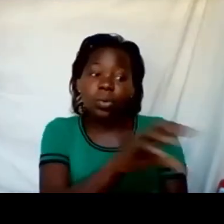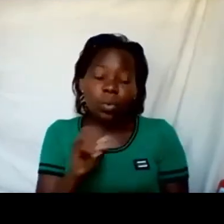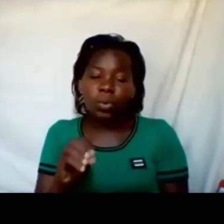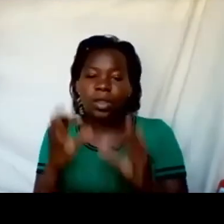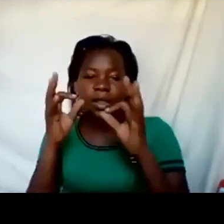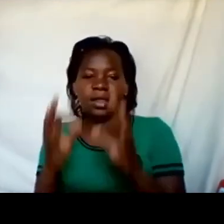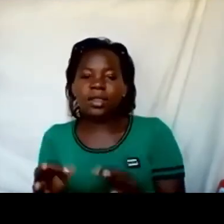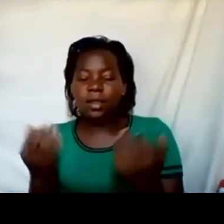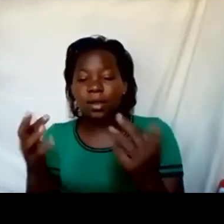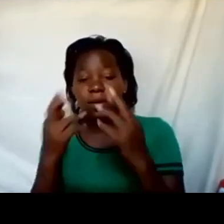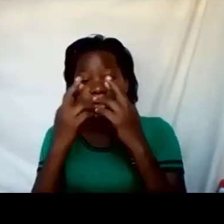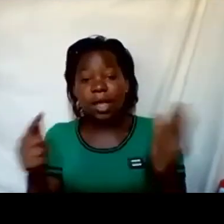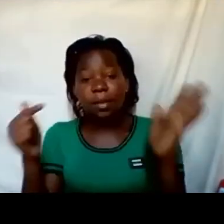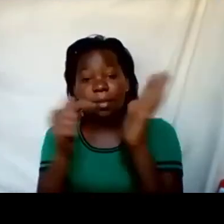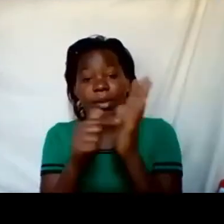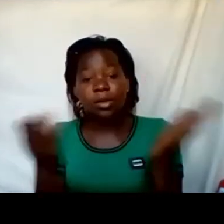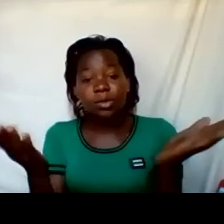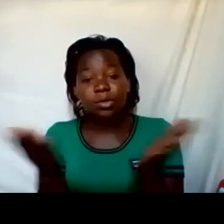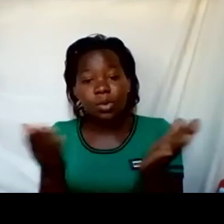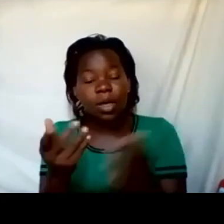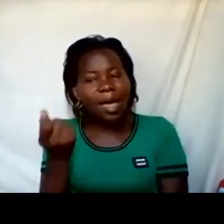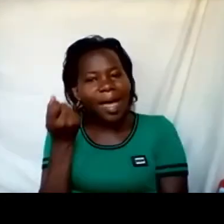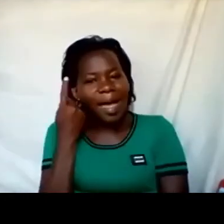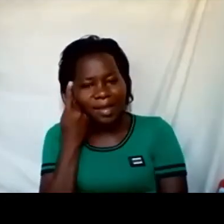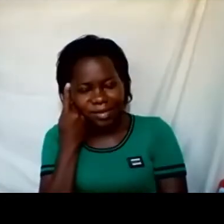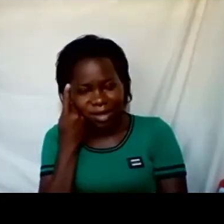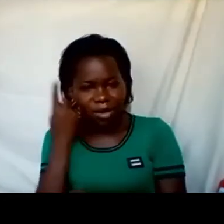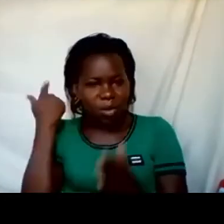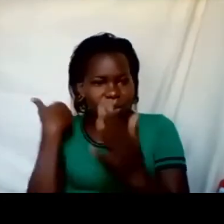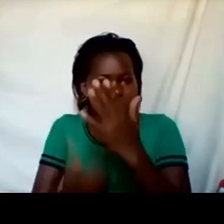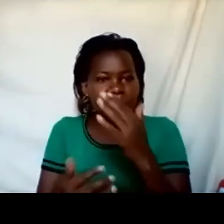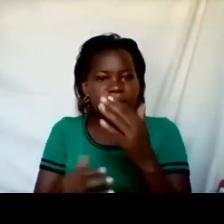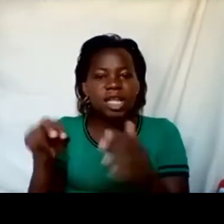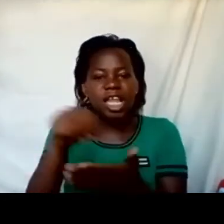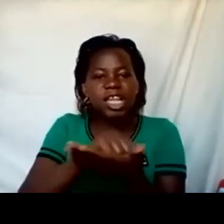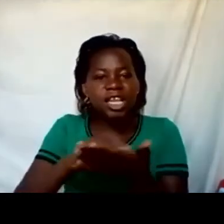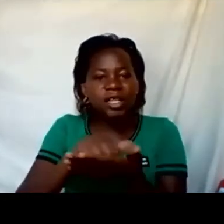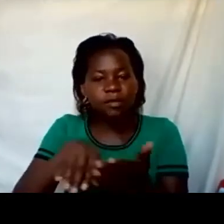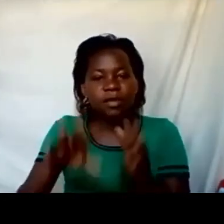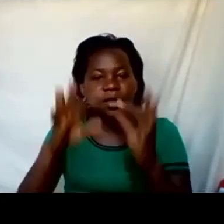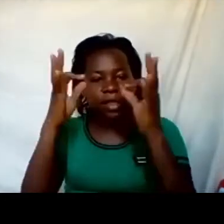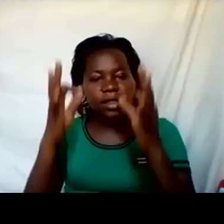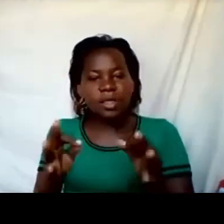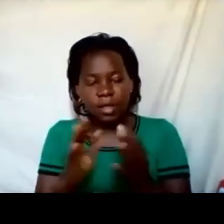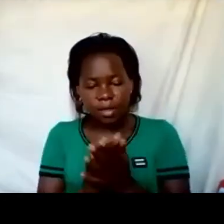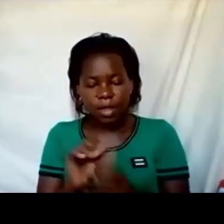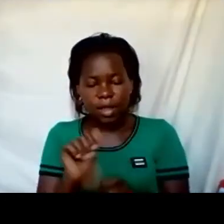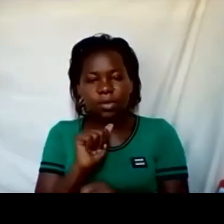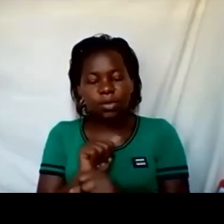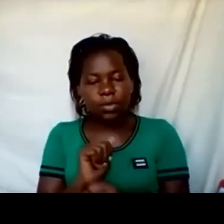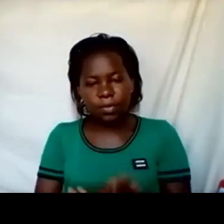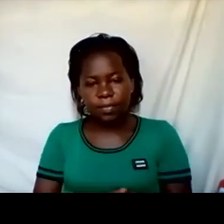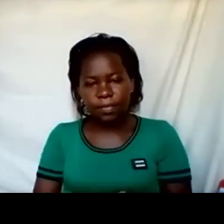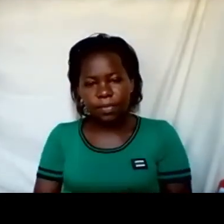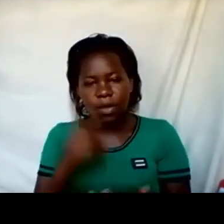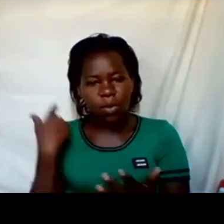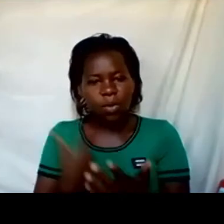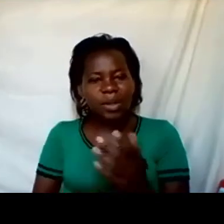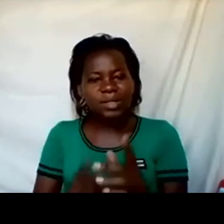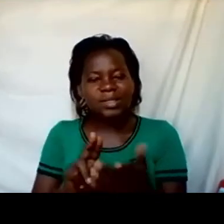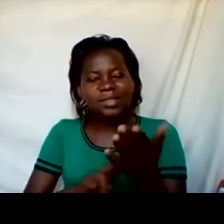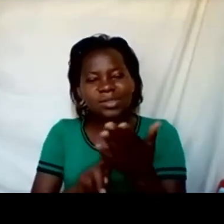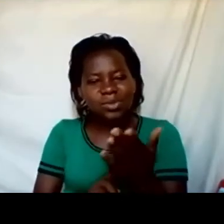point is to understand what is the nature of the product that I'm doing, what is its intended use, okay,